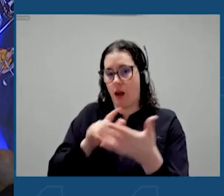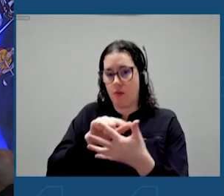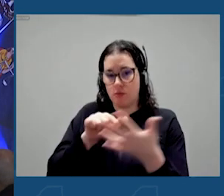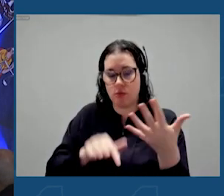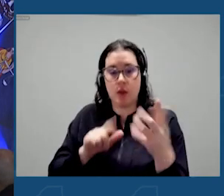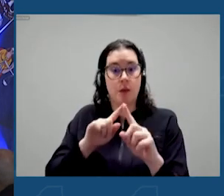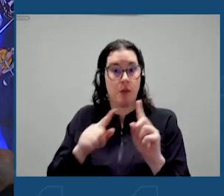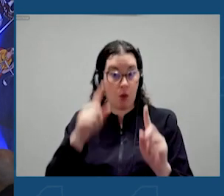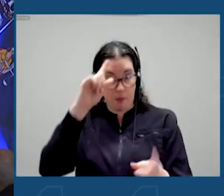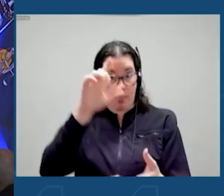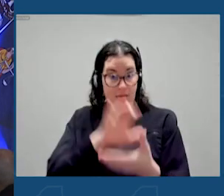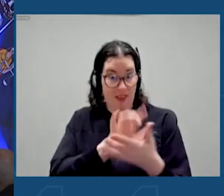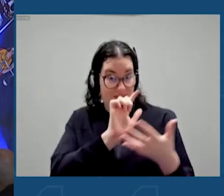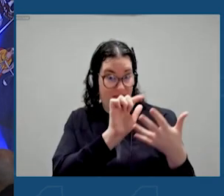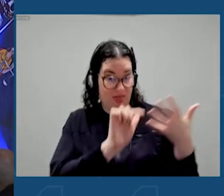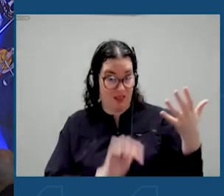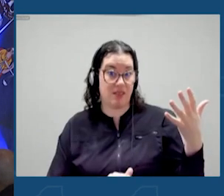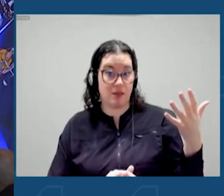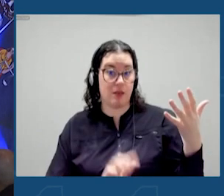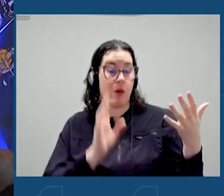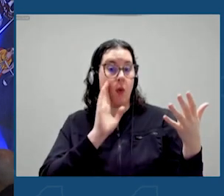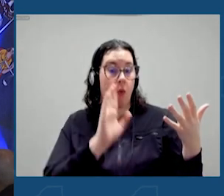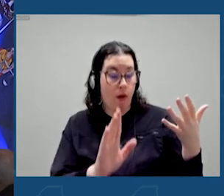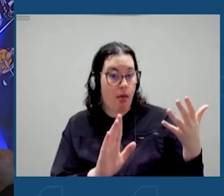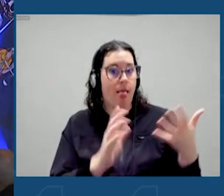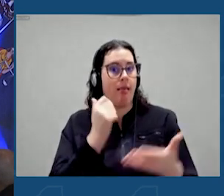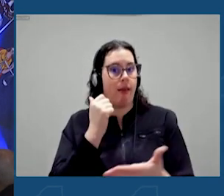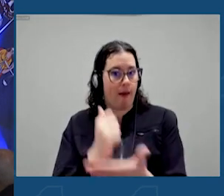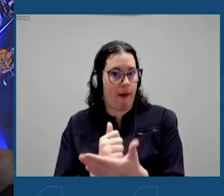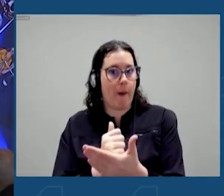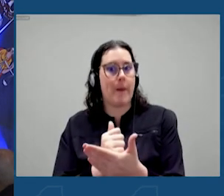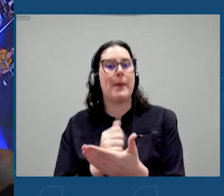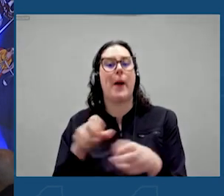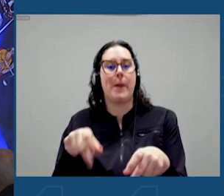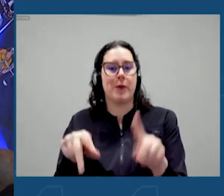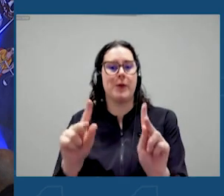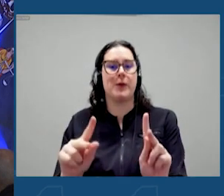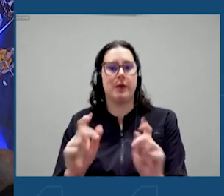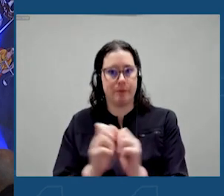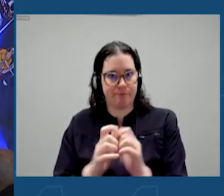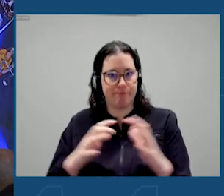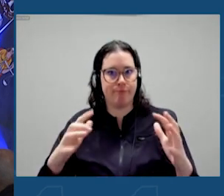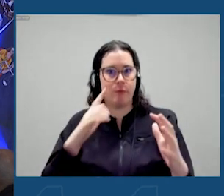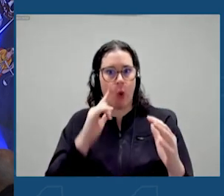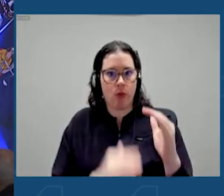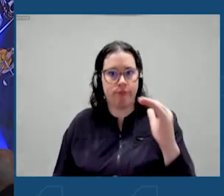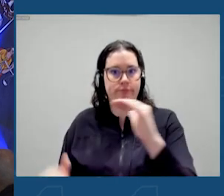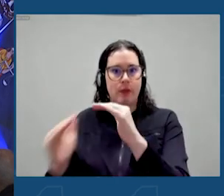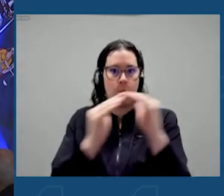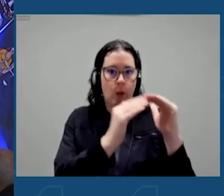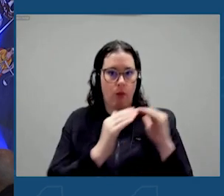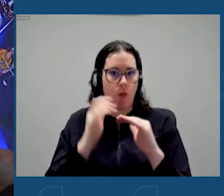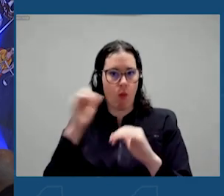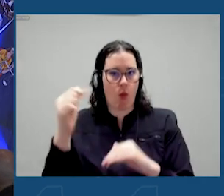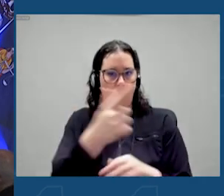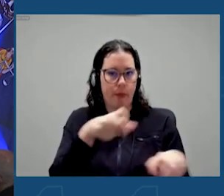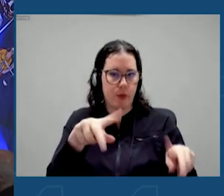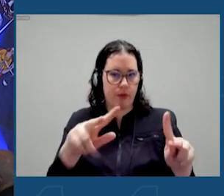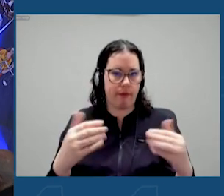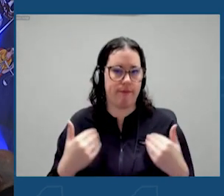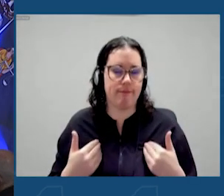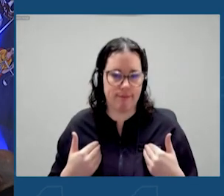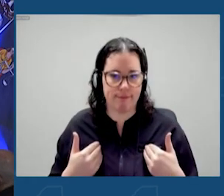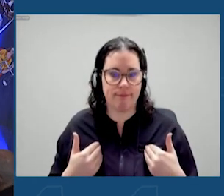city, as it grows, create opportunity for everyone. So again, I really encourage